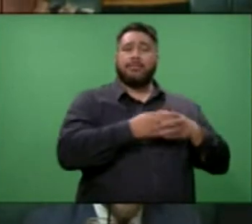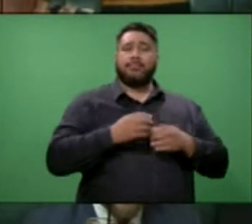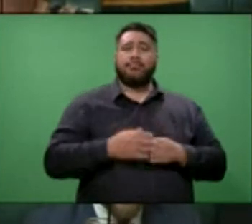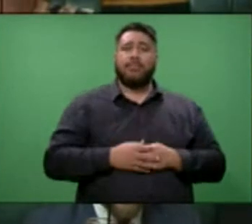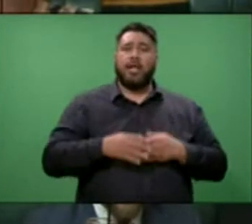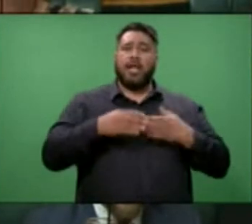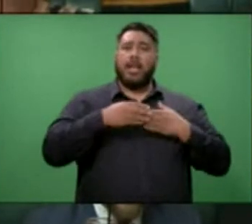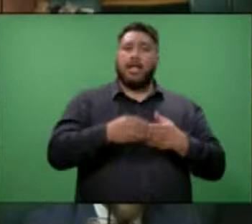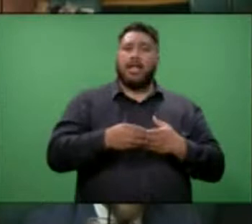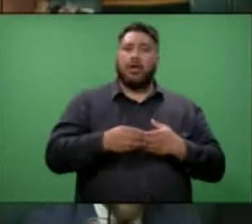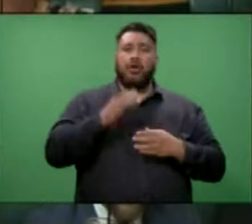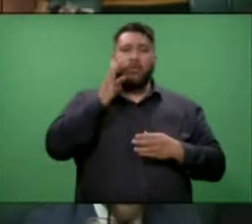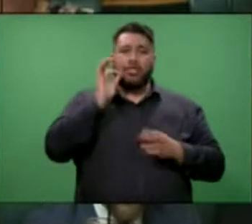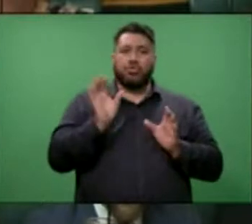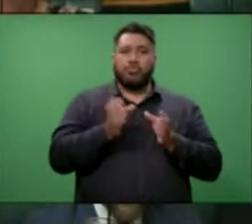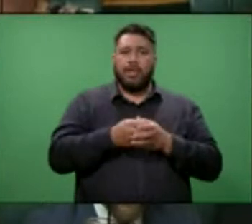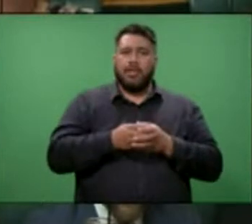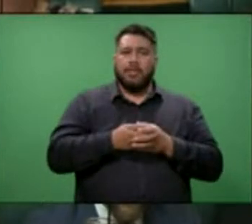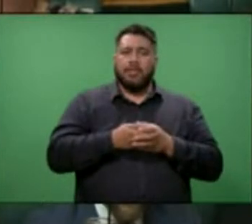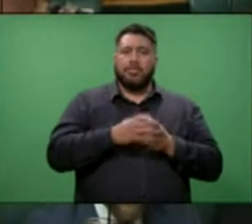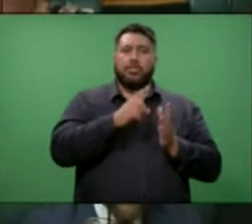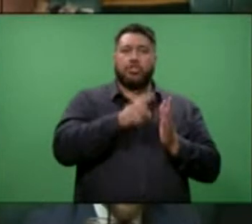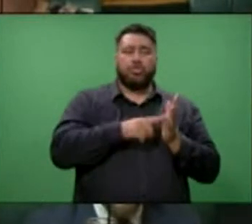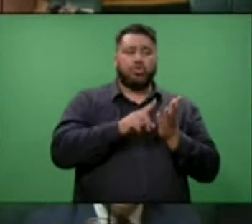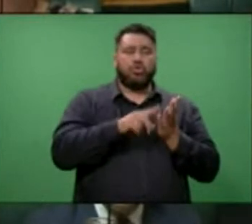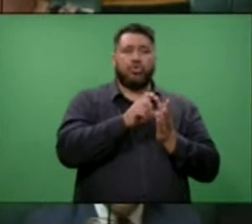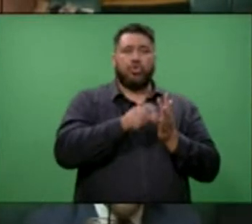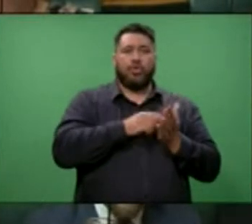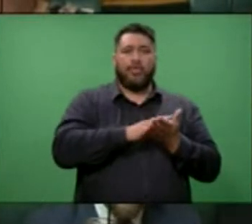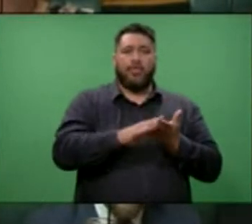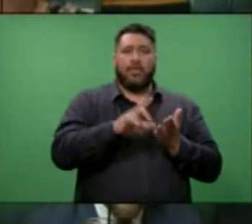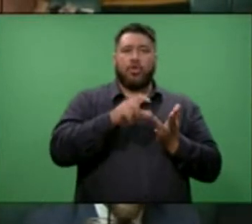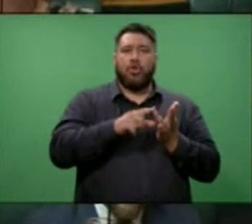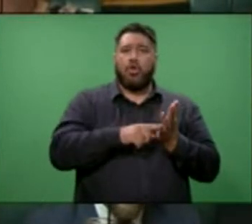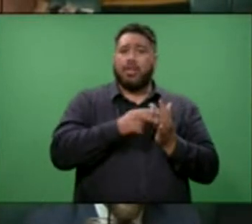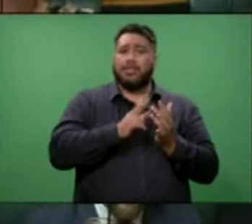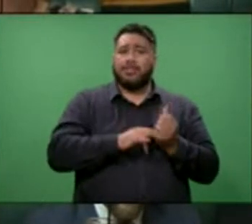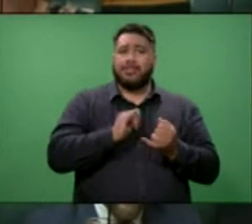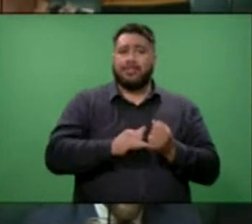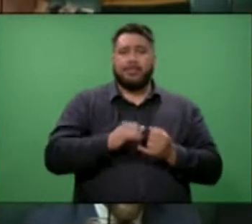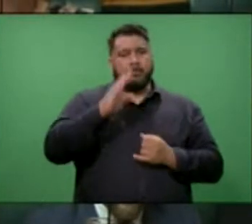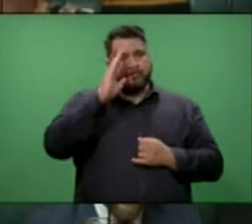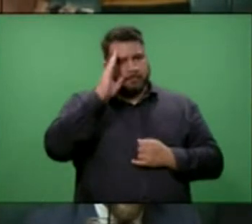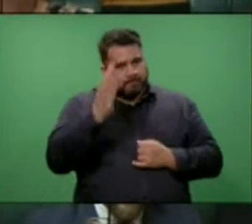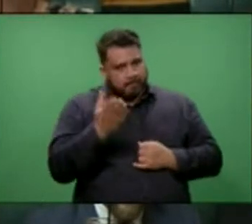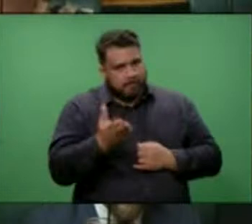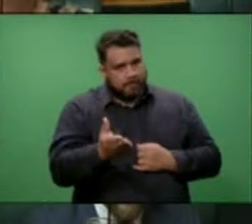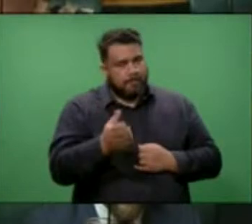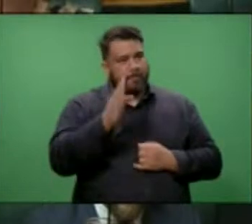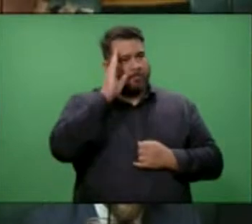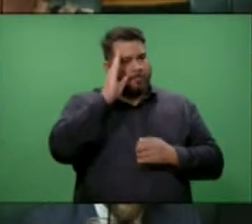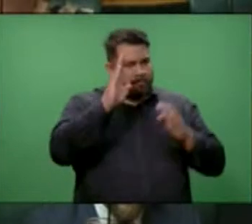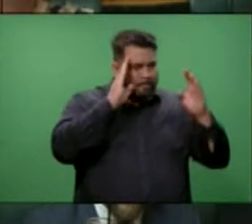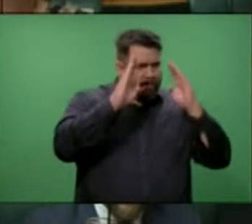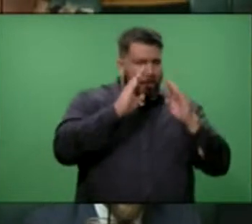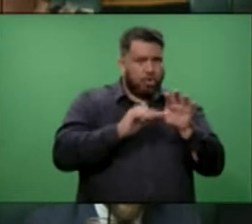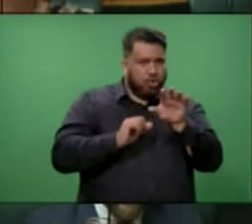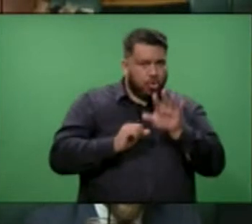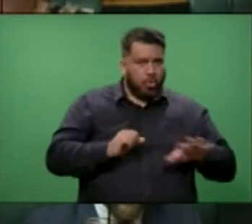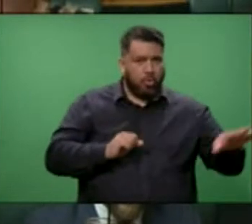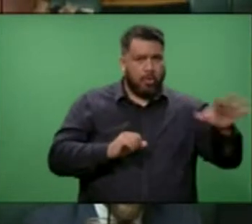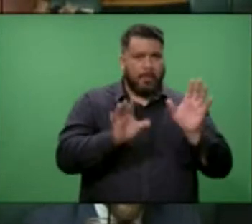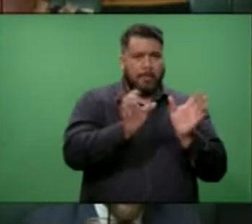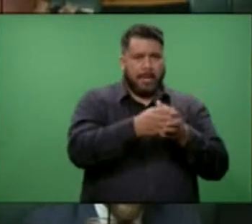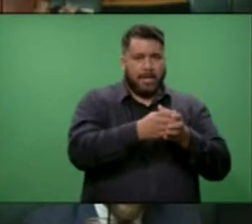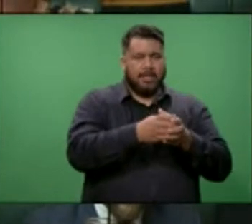Judith Collins, tēnā rā koe me tō kāhui mema e tautoko ngi ana ki a koe. E te tuakana, e